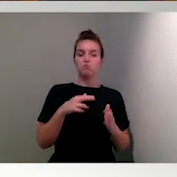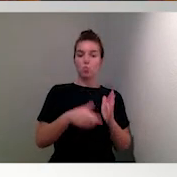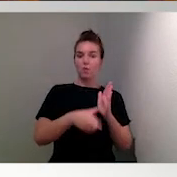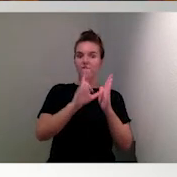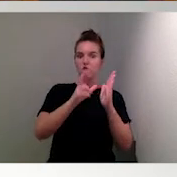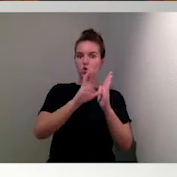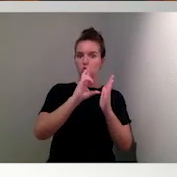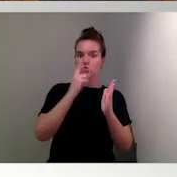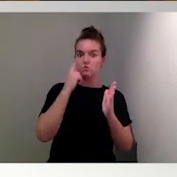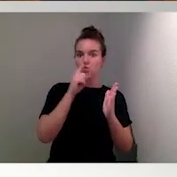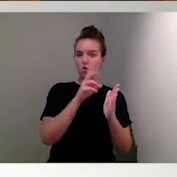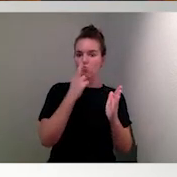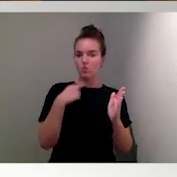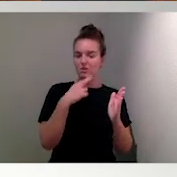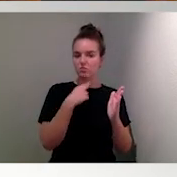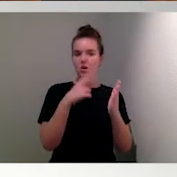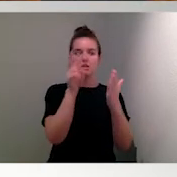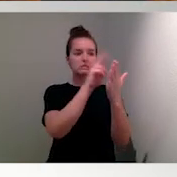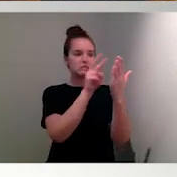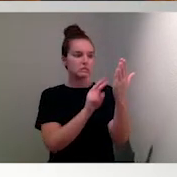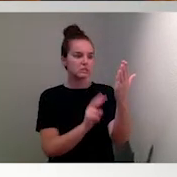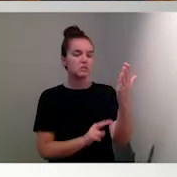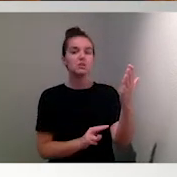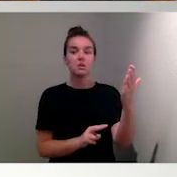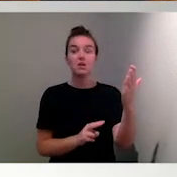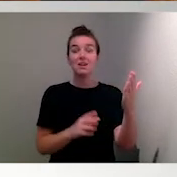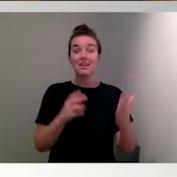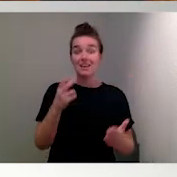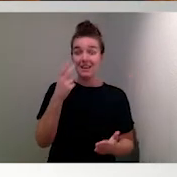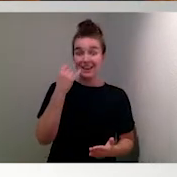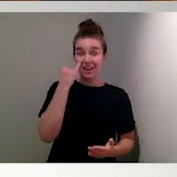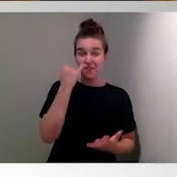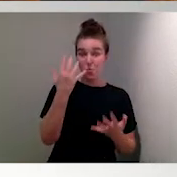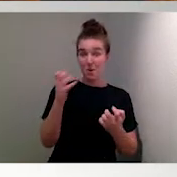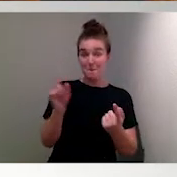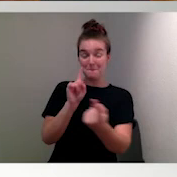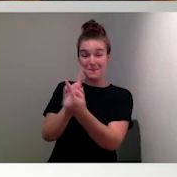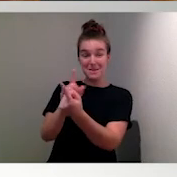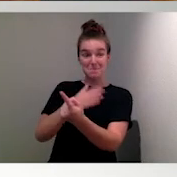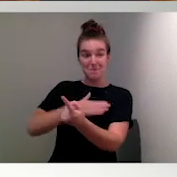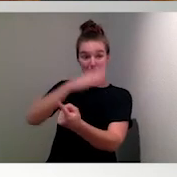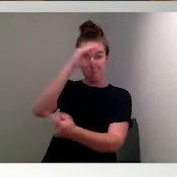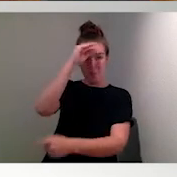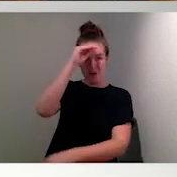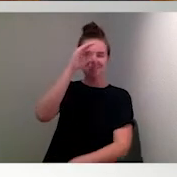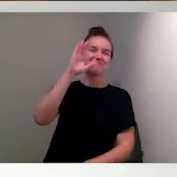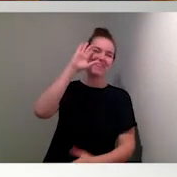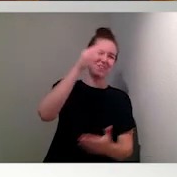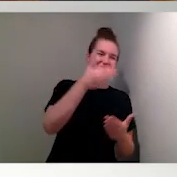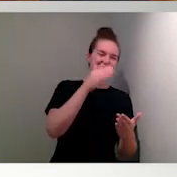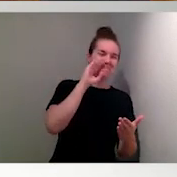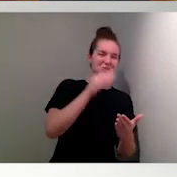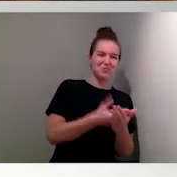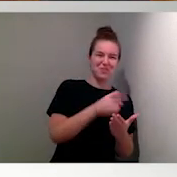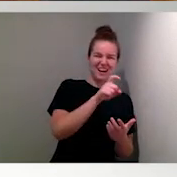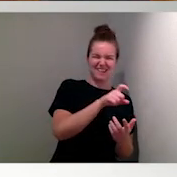if you guys want to see my boys, they're here today. My daughter had to work, but I'm going to embarrass my son back there.